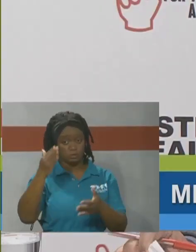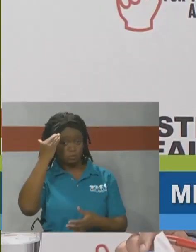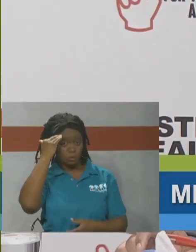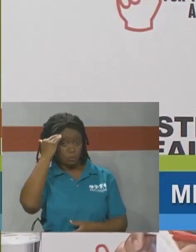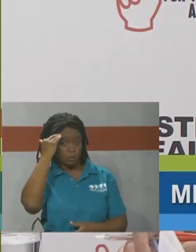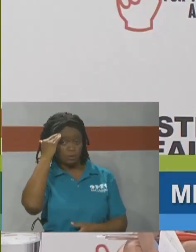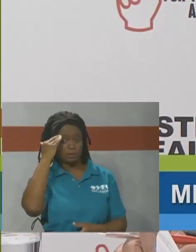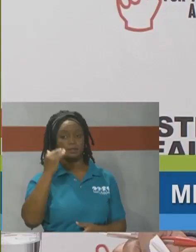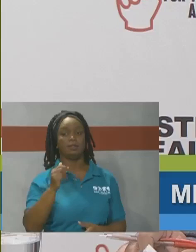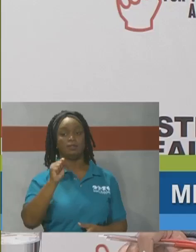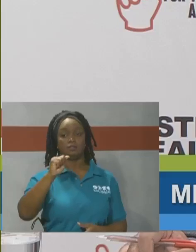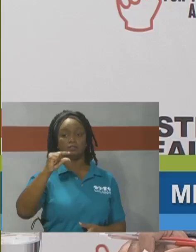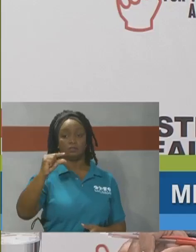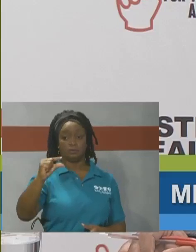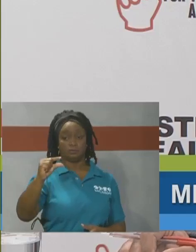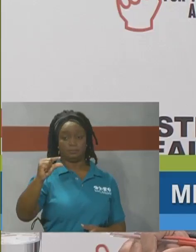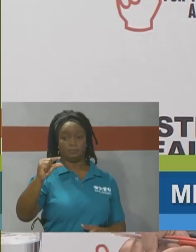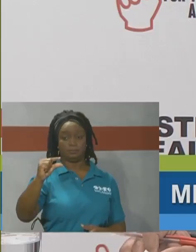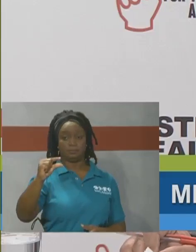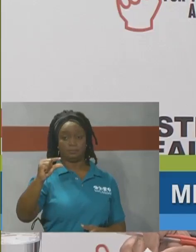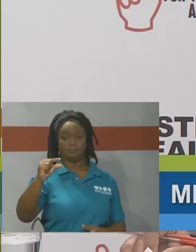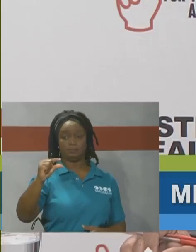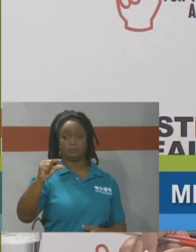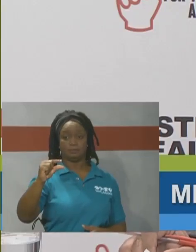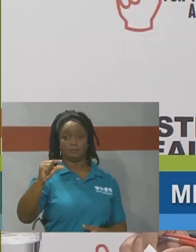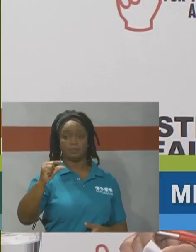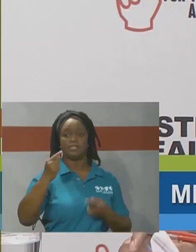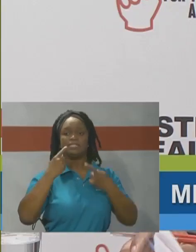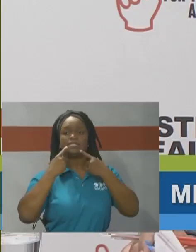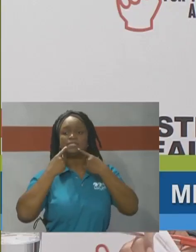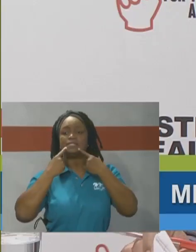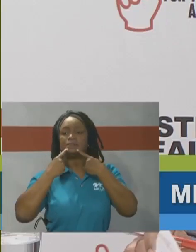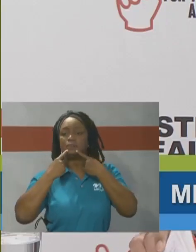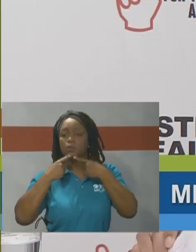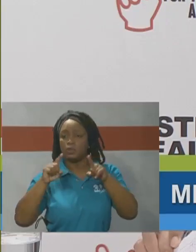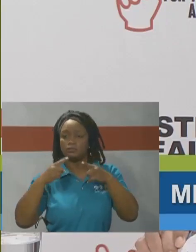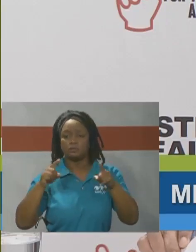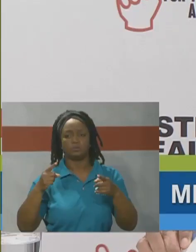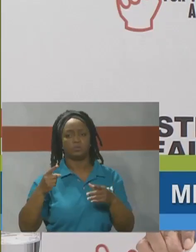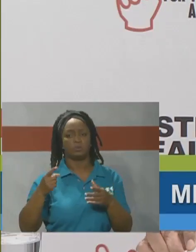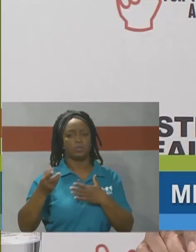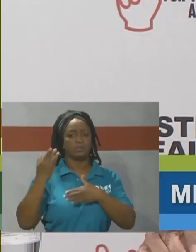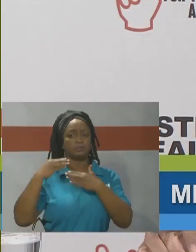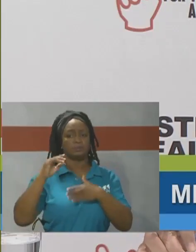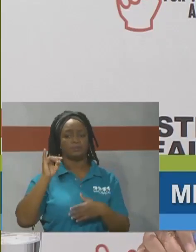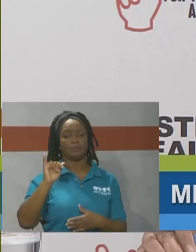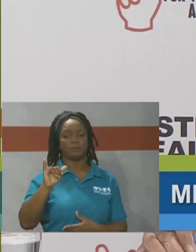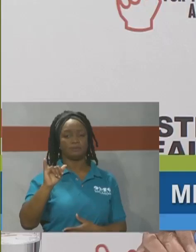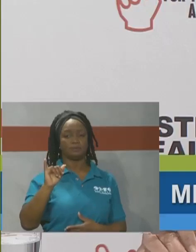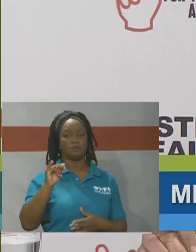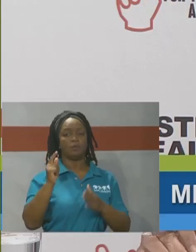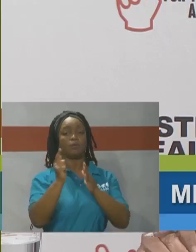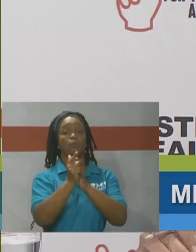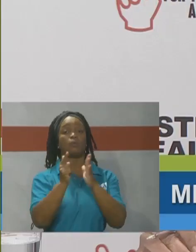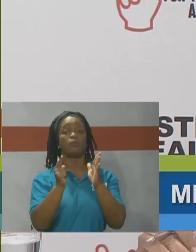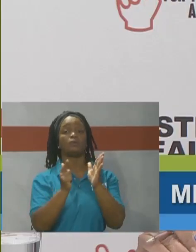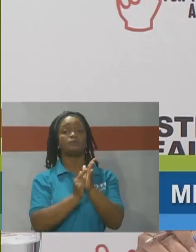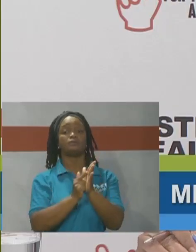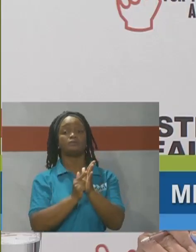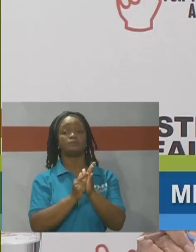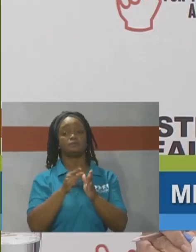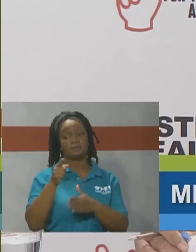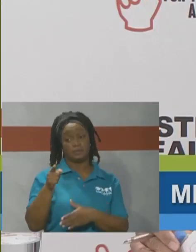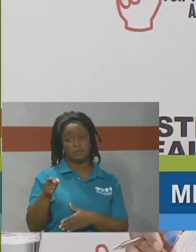Attorney General has been speaking publicly about that. That is a legislative matter that is under the remit of